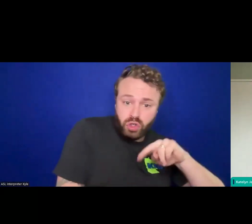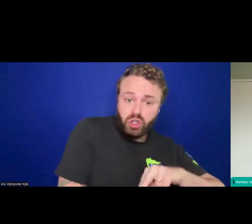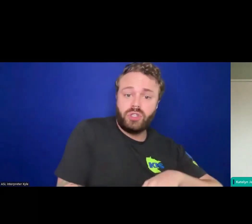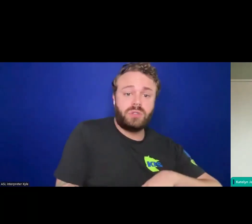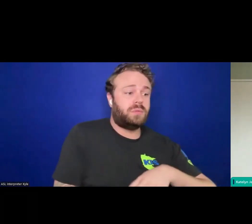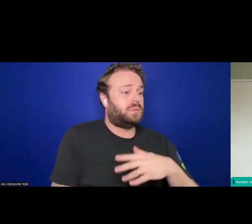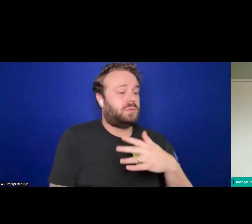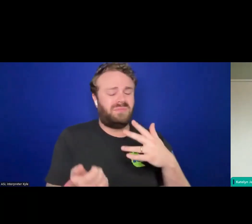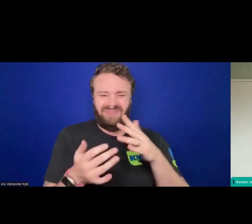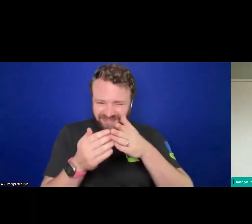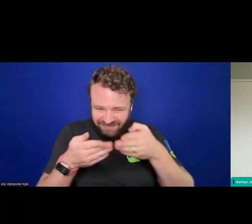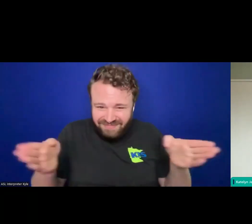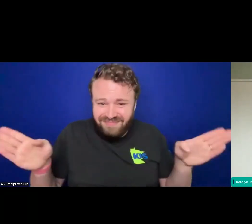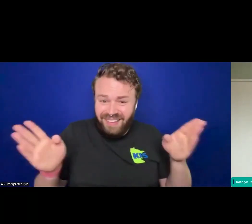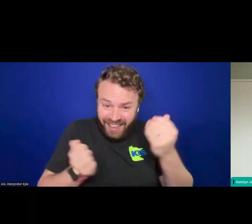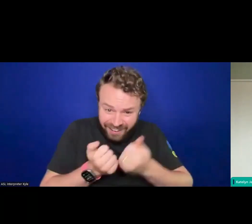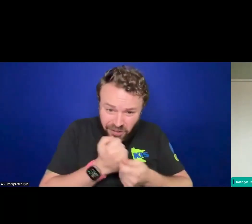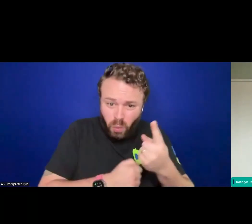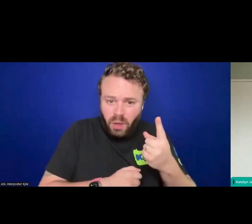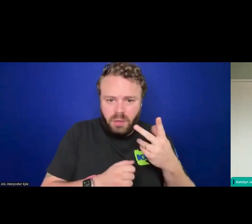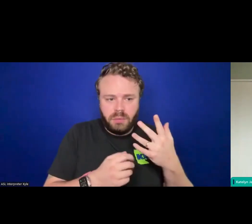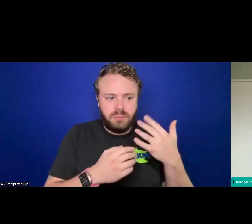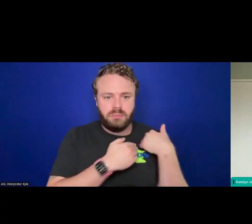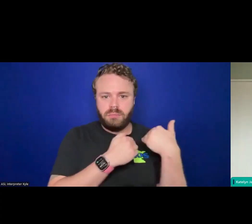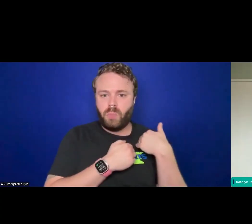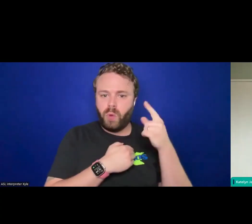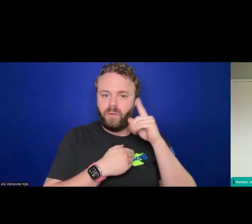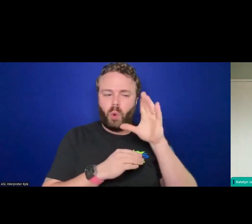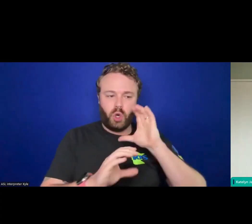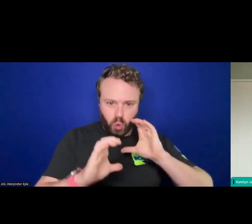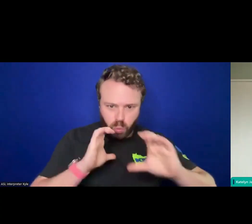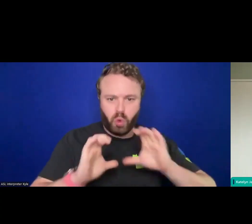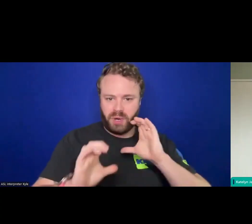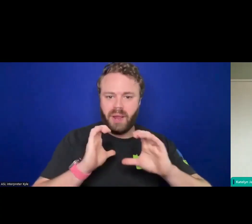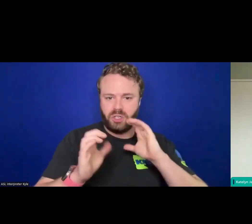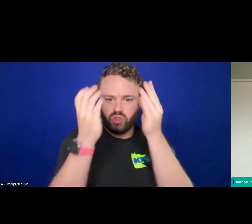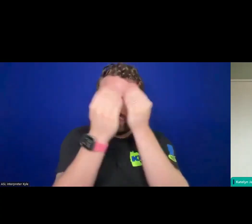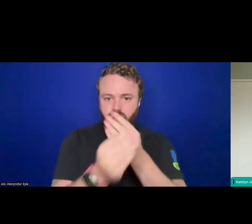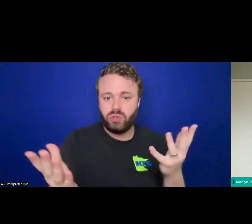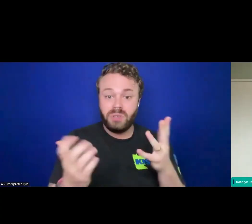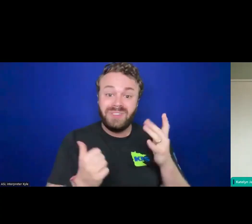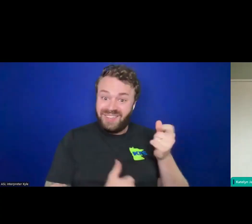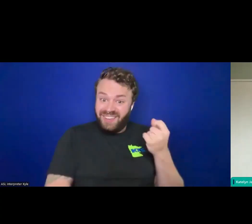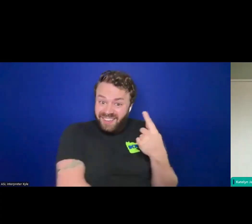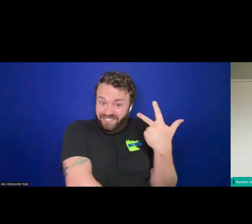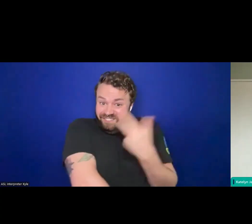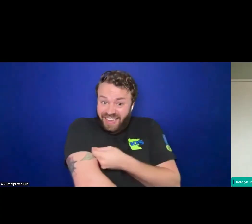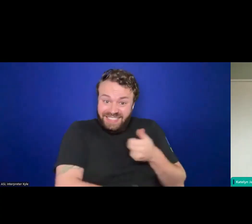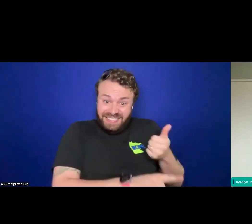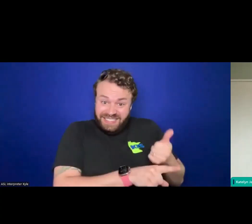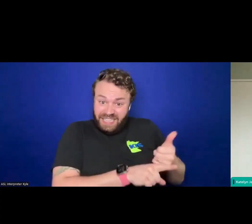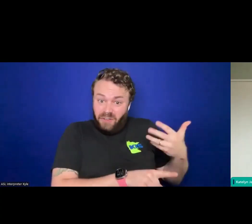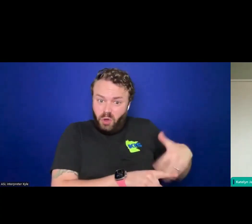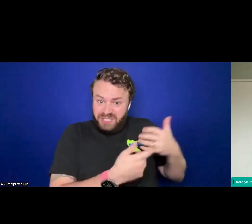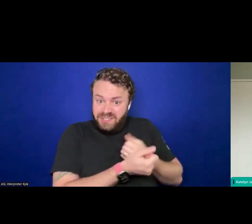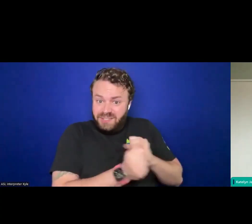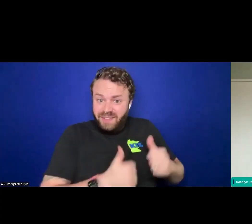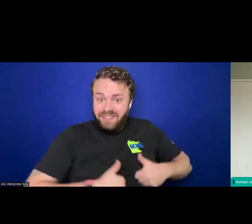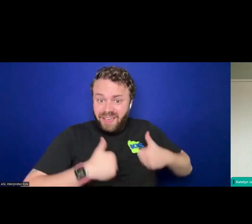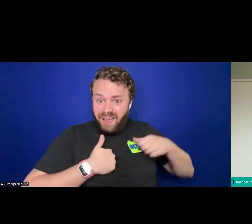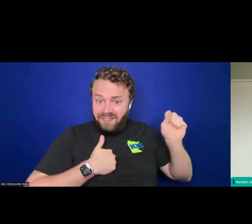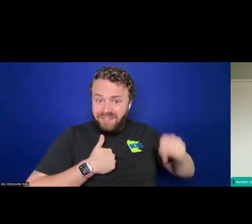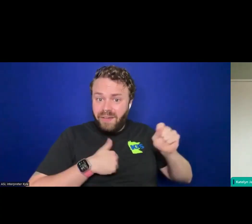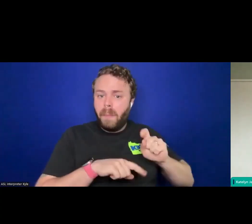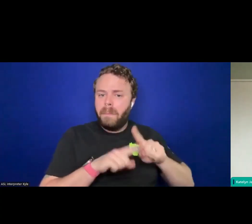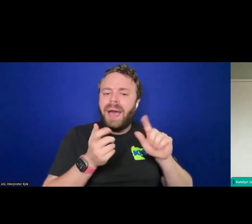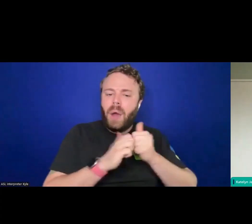day, of course, vaccines all save our lives, but communication that is clear, that is empathetic, that is values-based